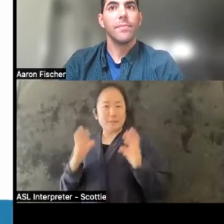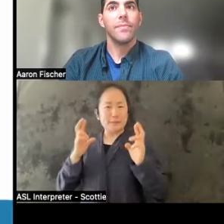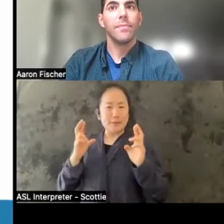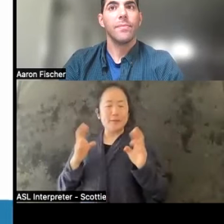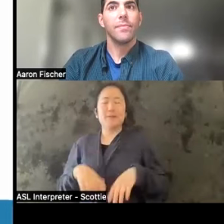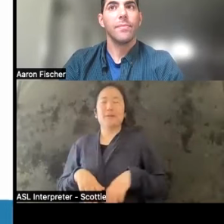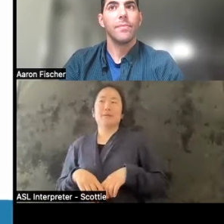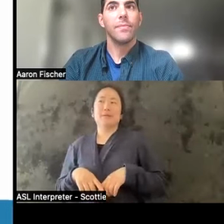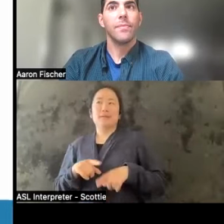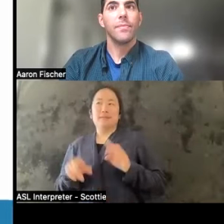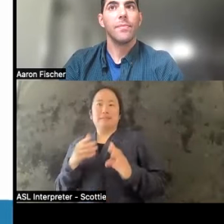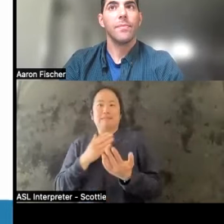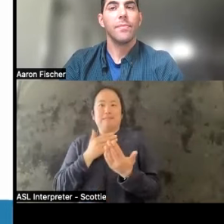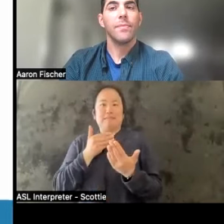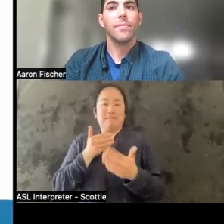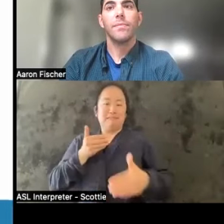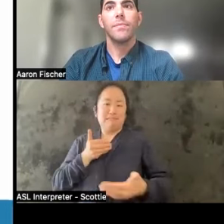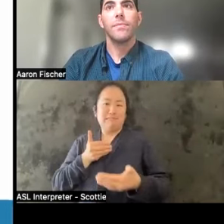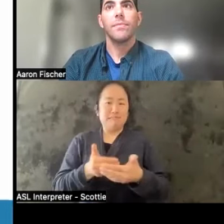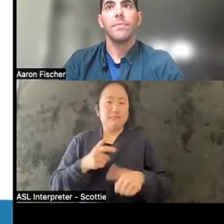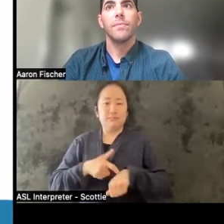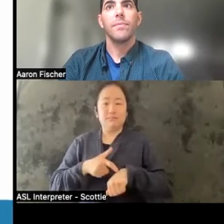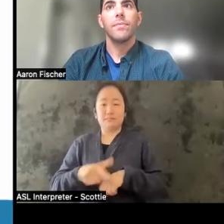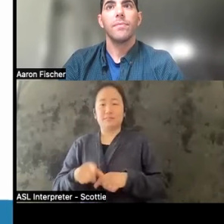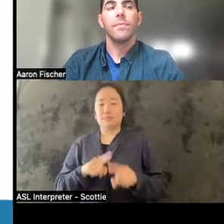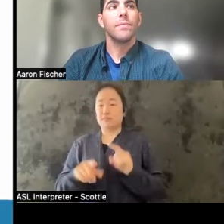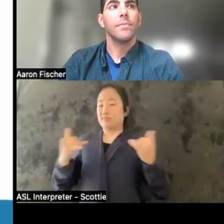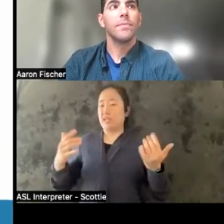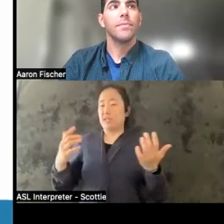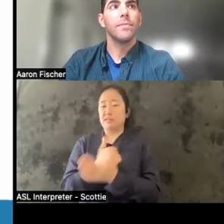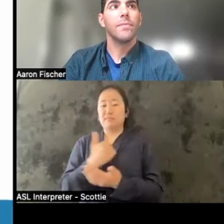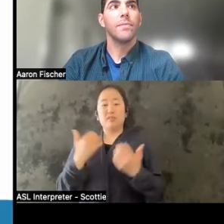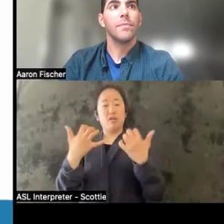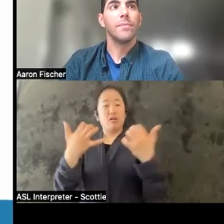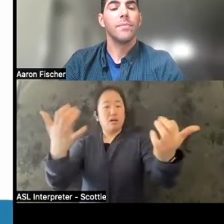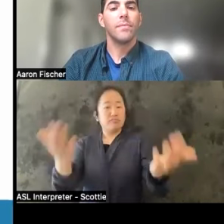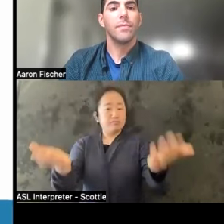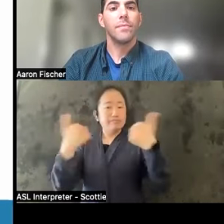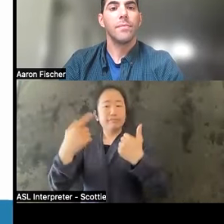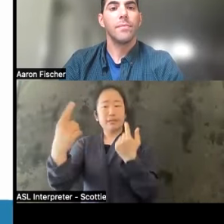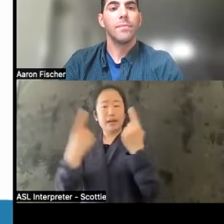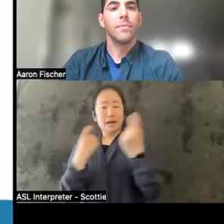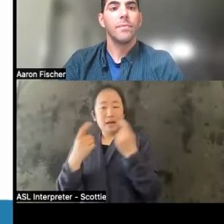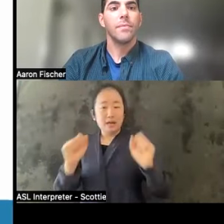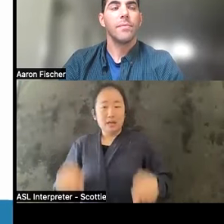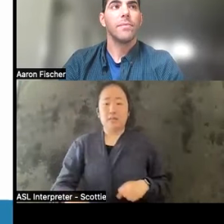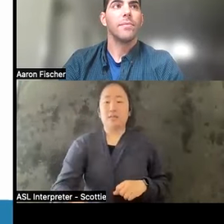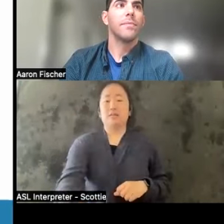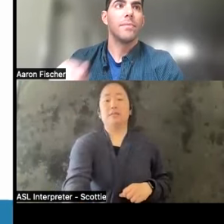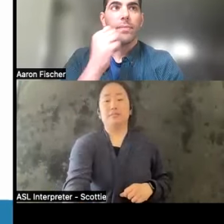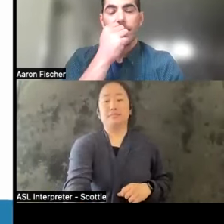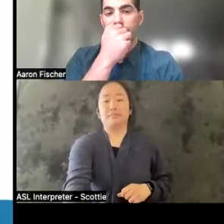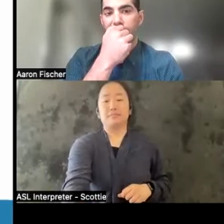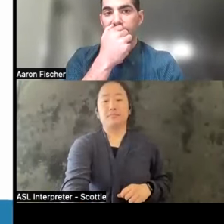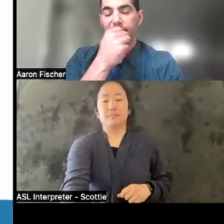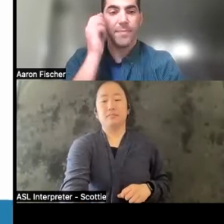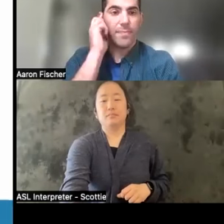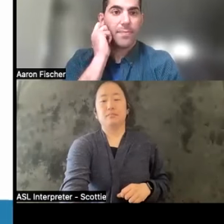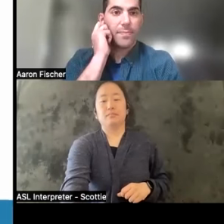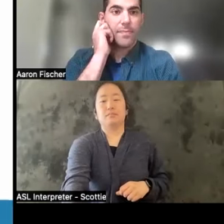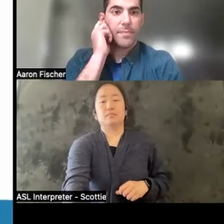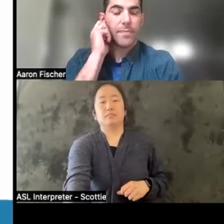chat box, but this is an opportunity for you to ask questions of us. We will also follow up with any questions